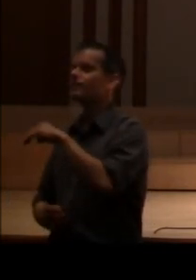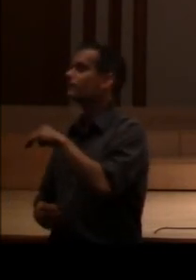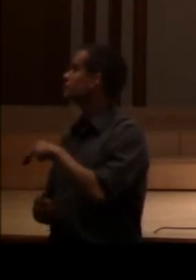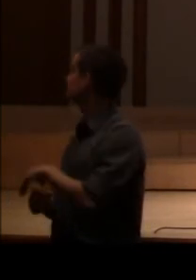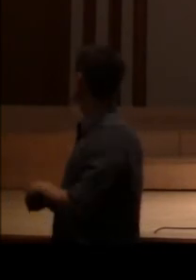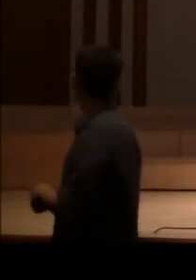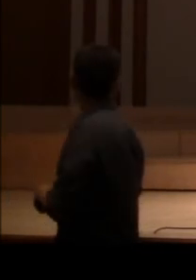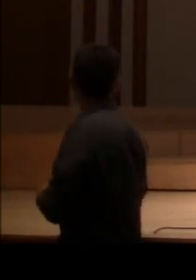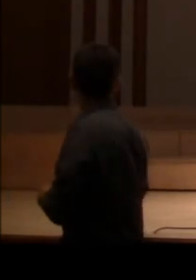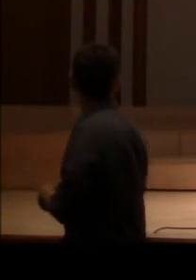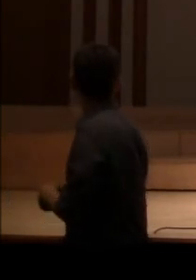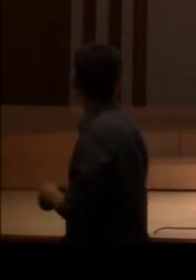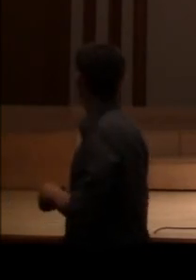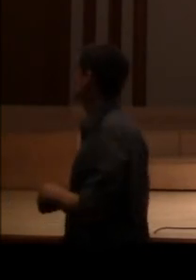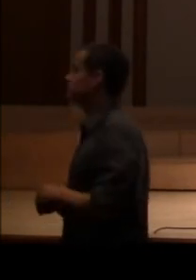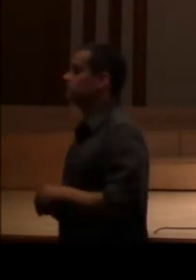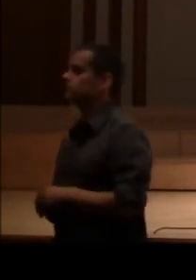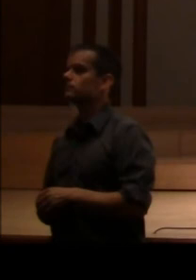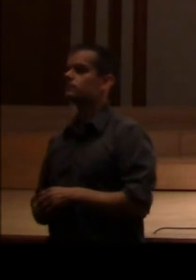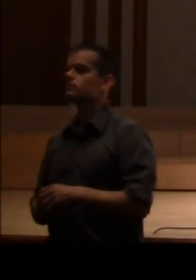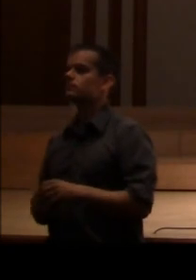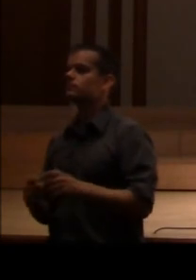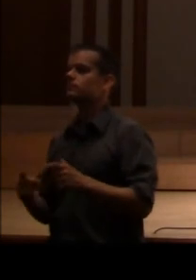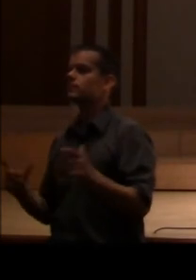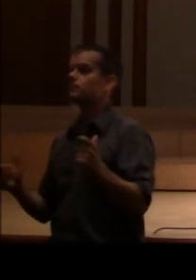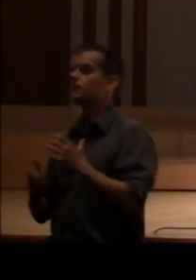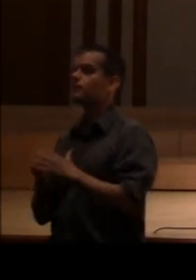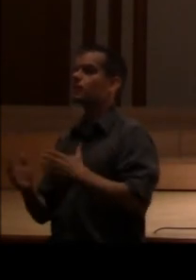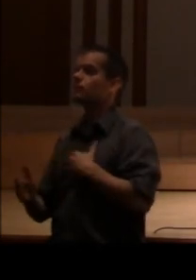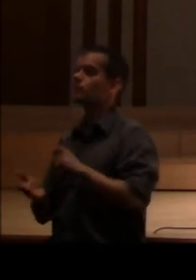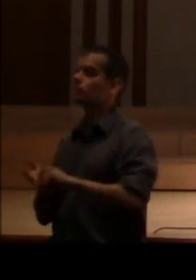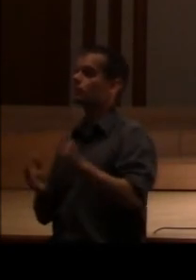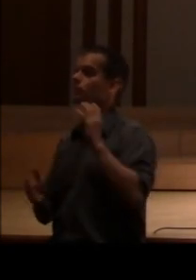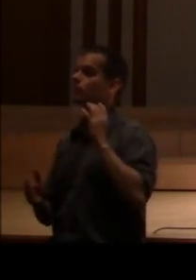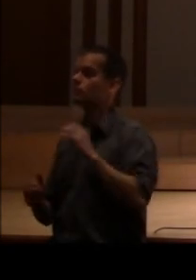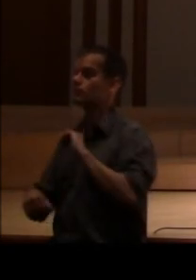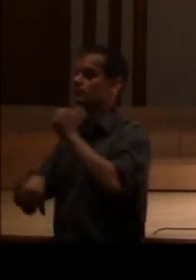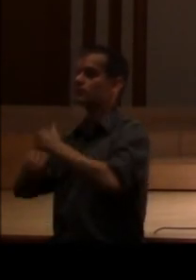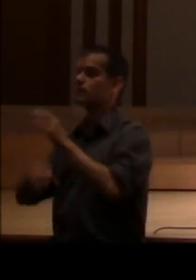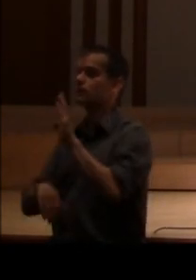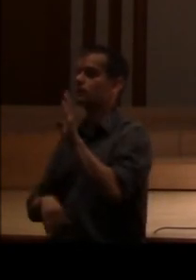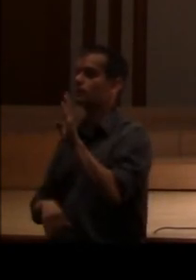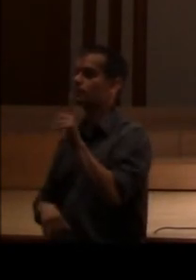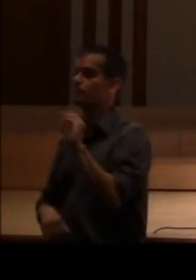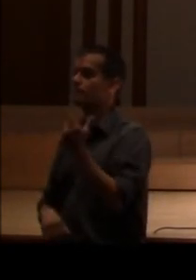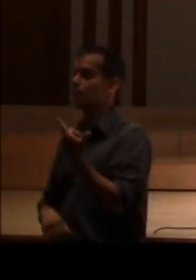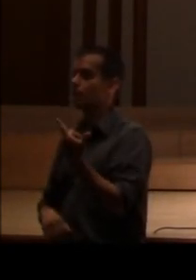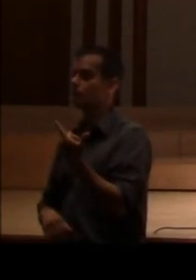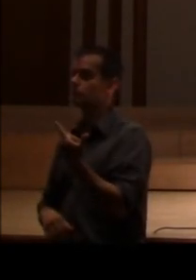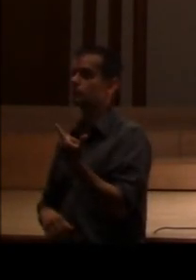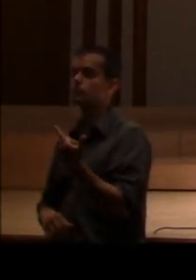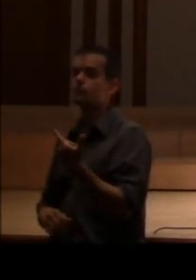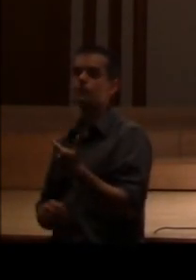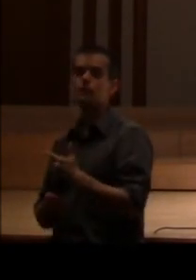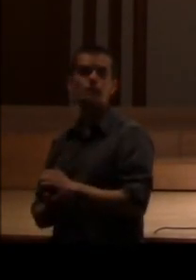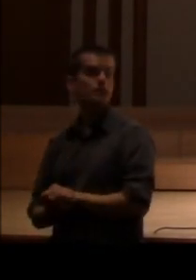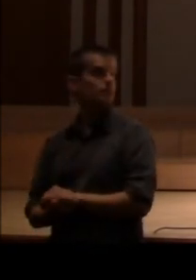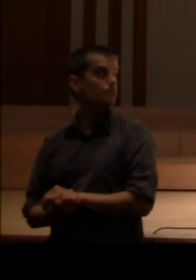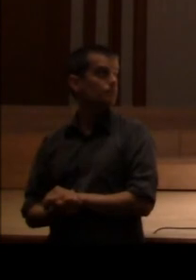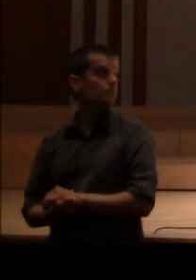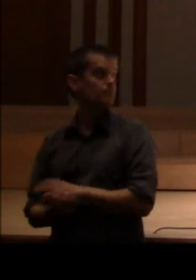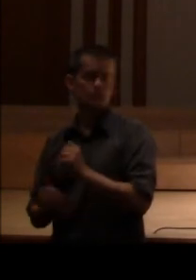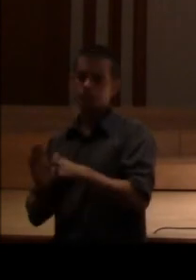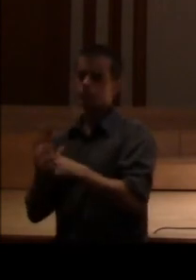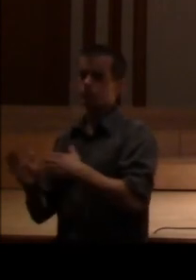when I was younger, and a big part of my writing was that we would set up these blogs, and so actually, go to my